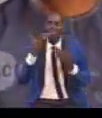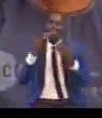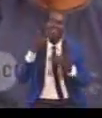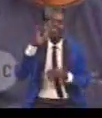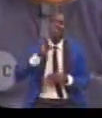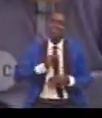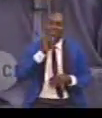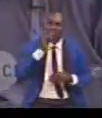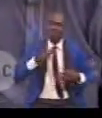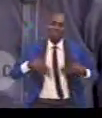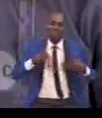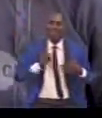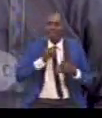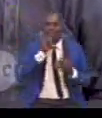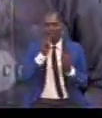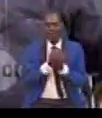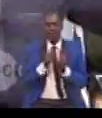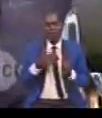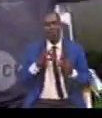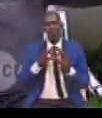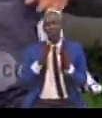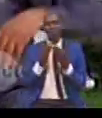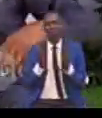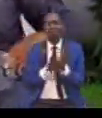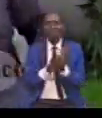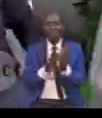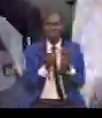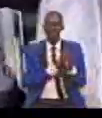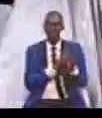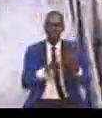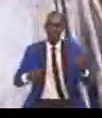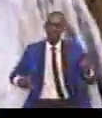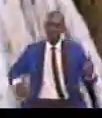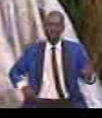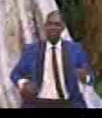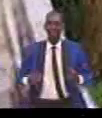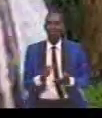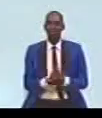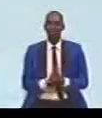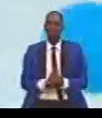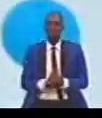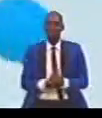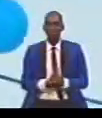alive and I'm with my family. Praise the Lord. Hallelujah.